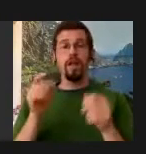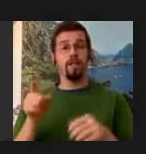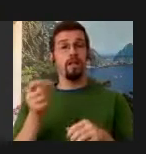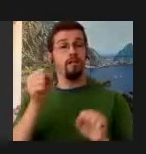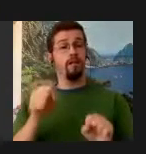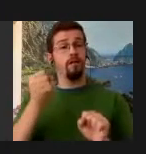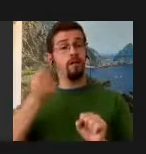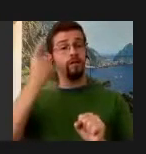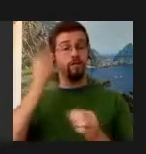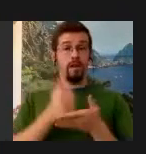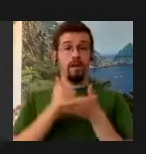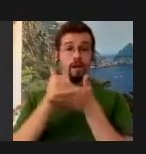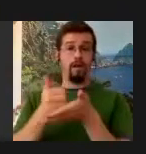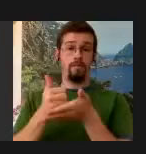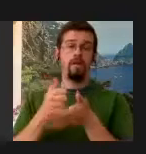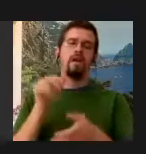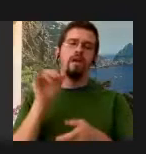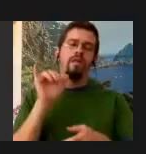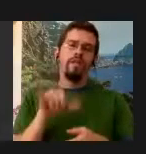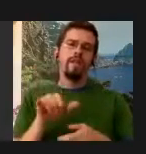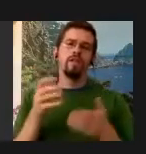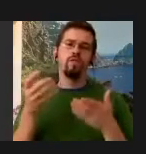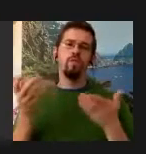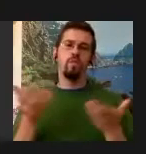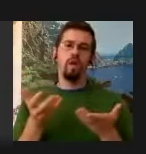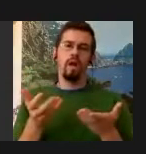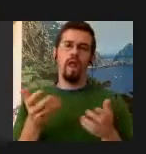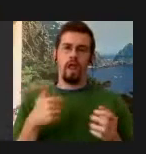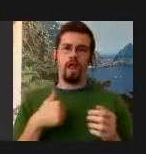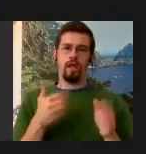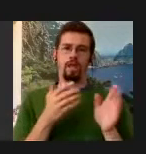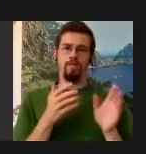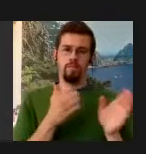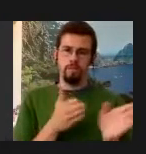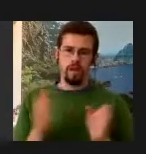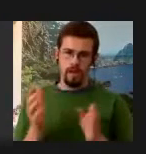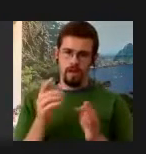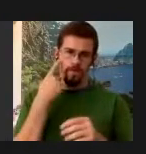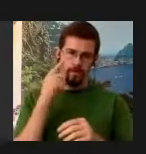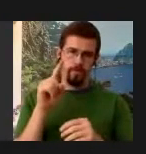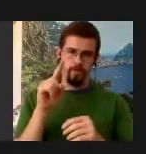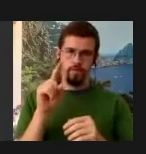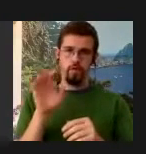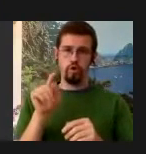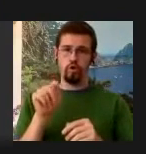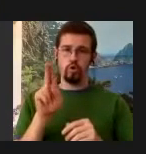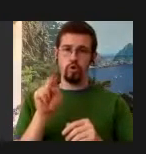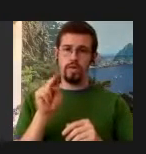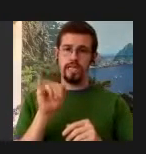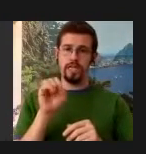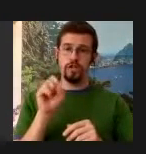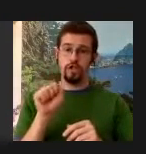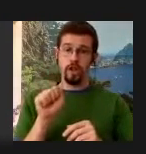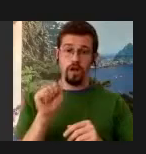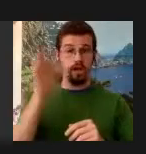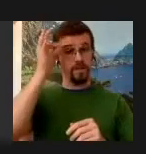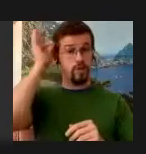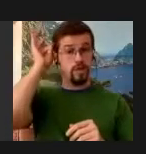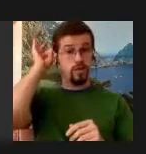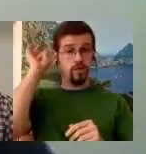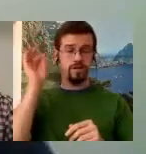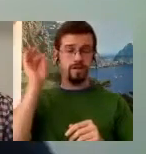for them. So this is what I'm planning to do in Tunisia, in our country.